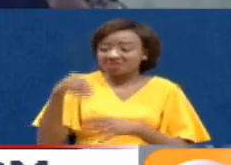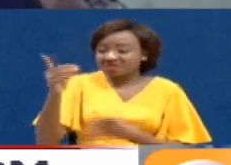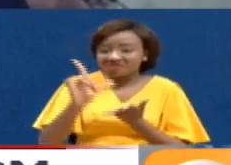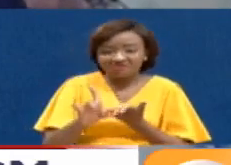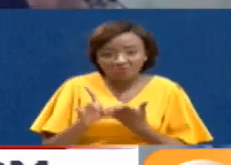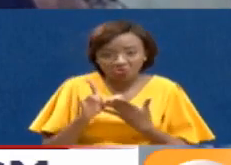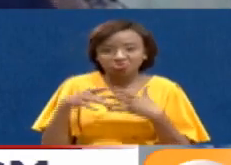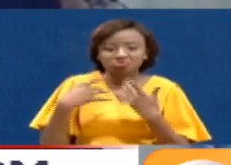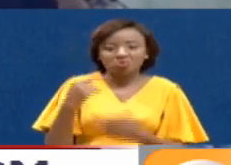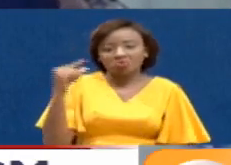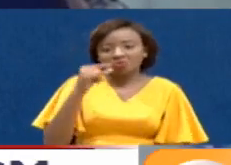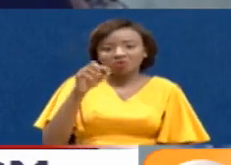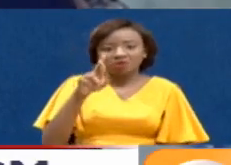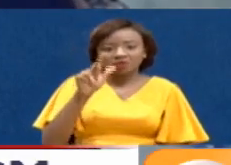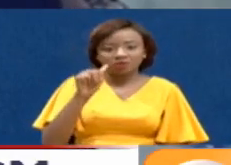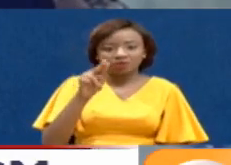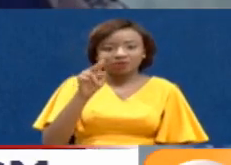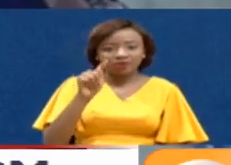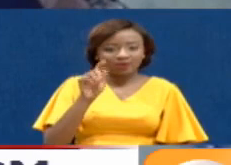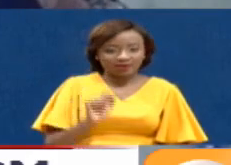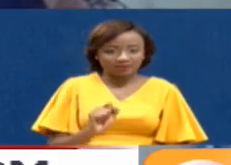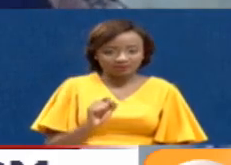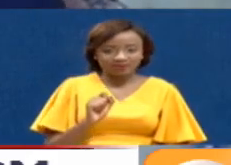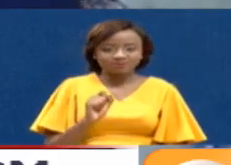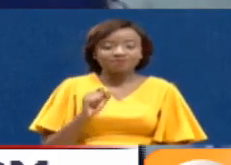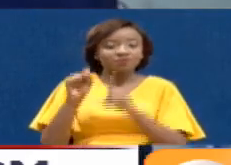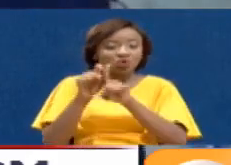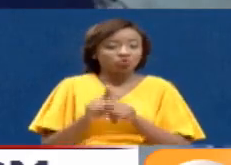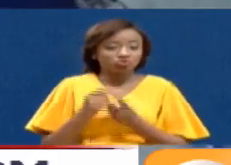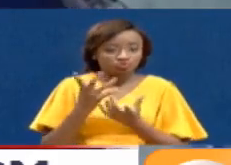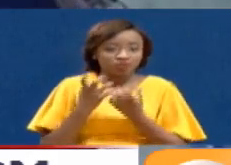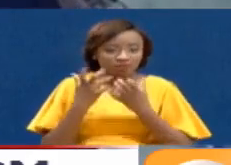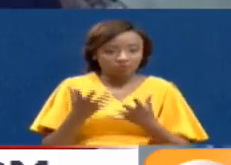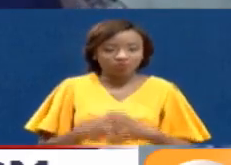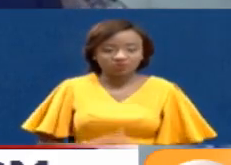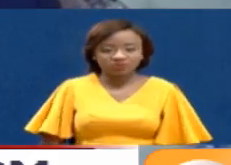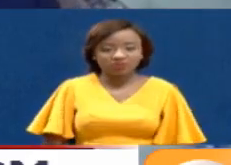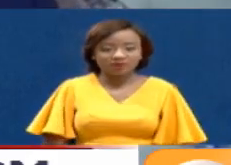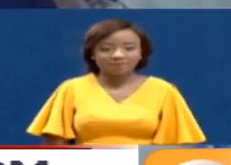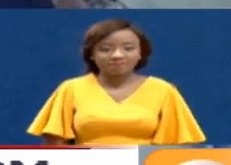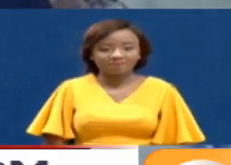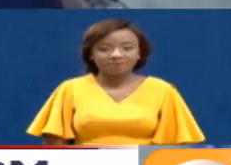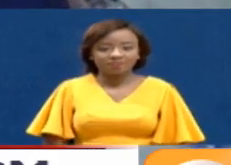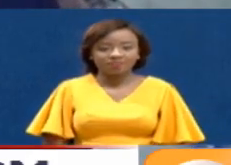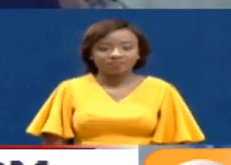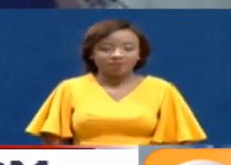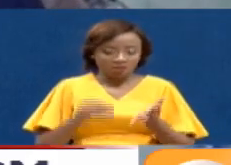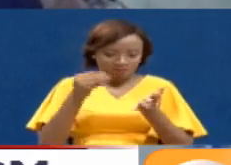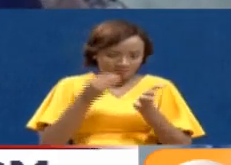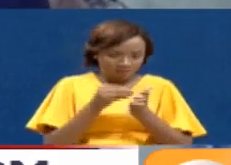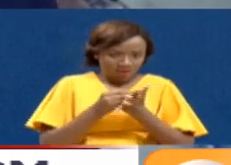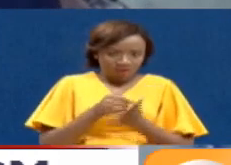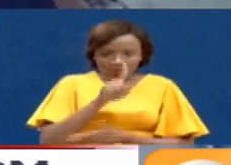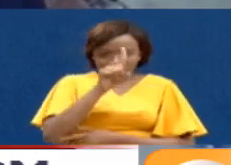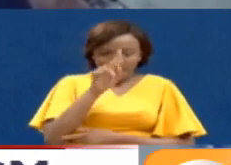grants. The second is we need urgently an amount to the tune of